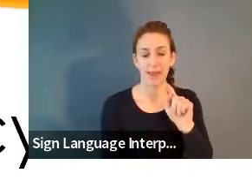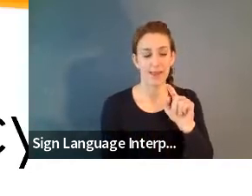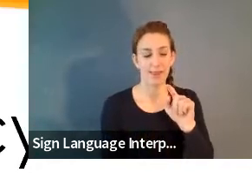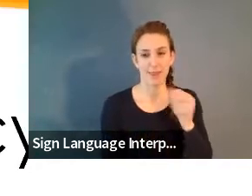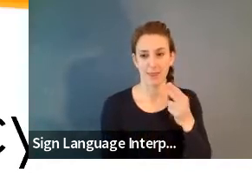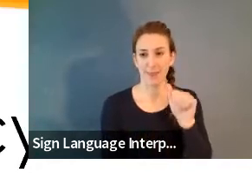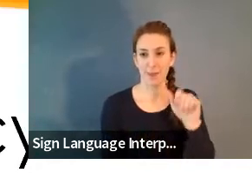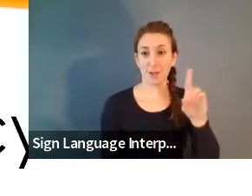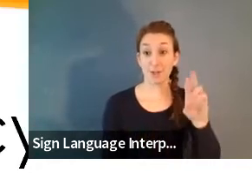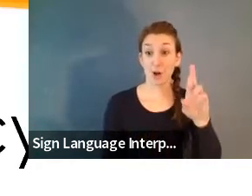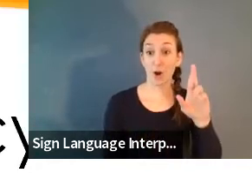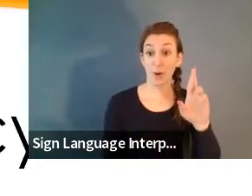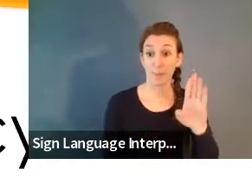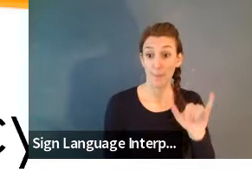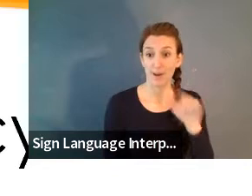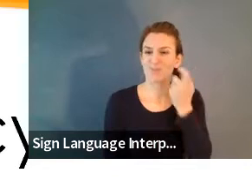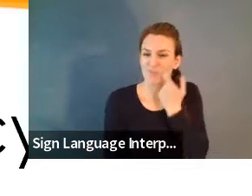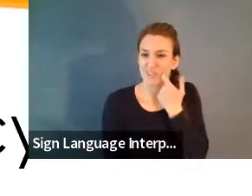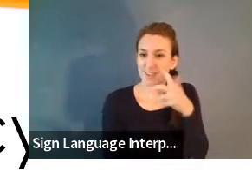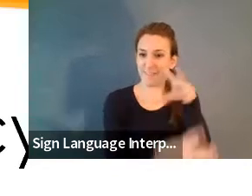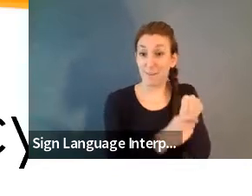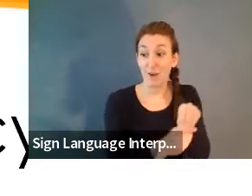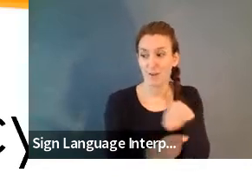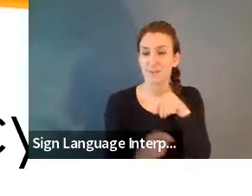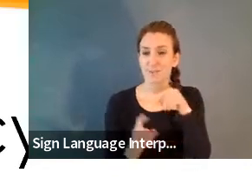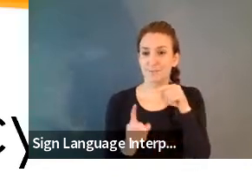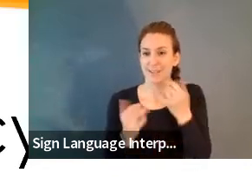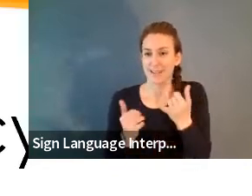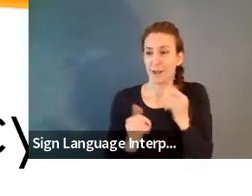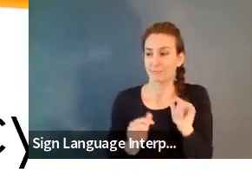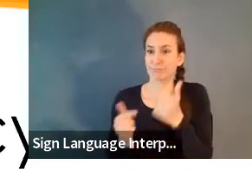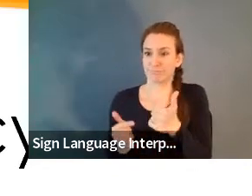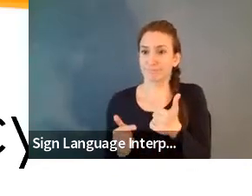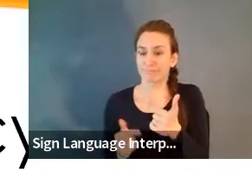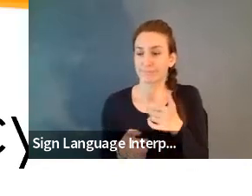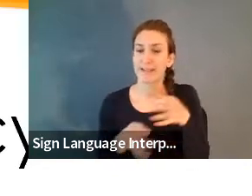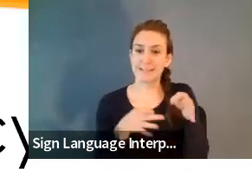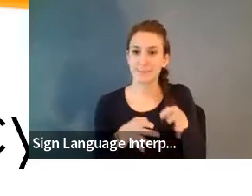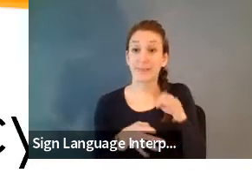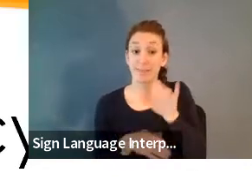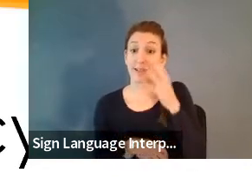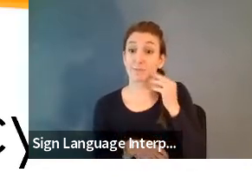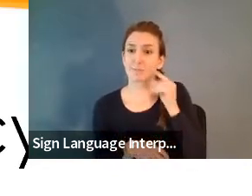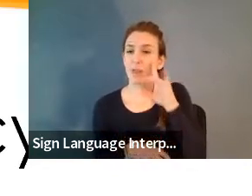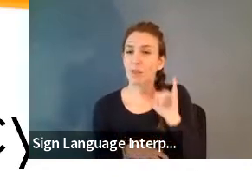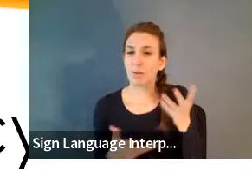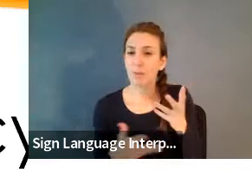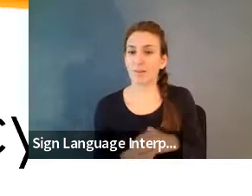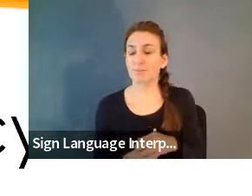that experience was like. I sure can. Thank you very much, Logan. It was a great experience. Let me tell